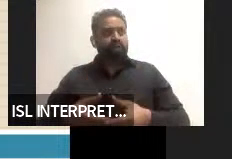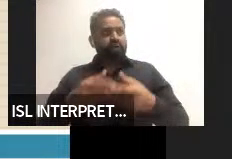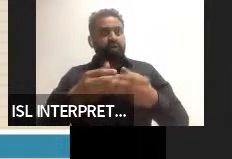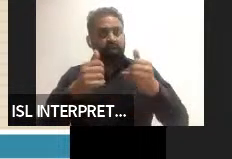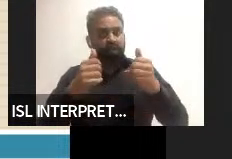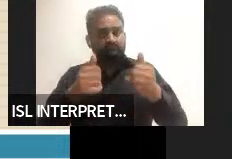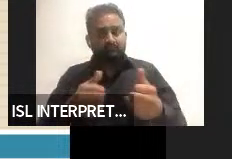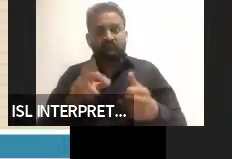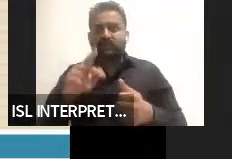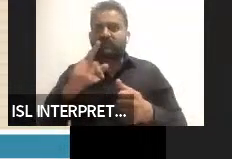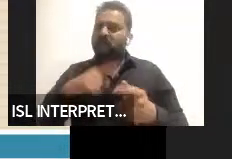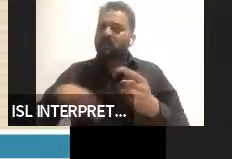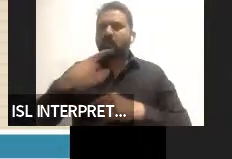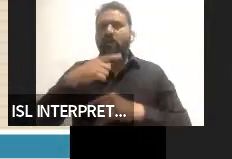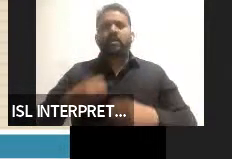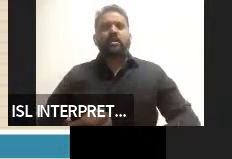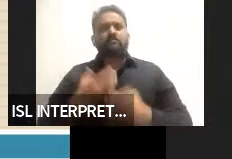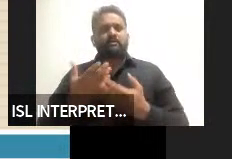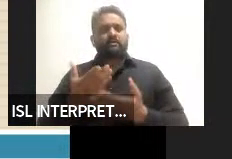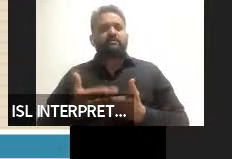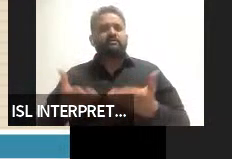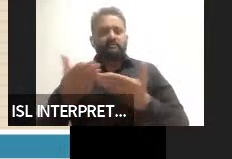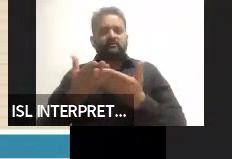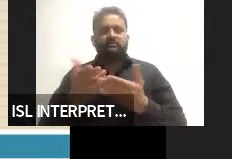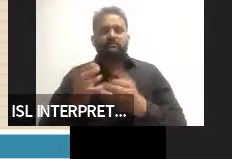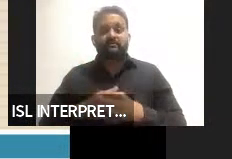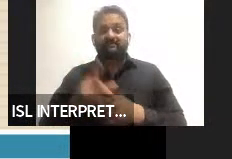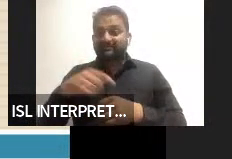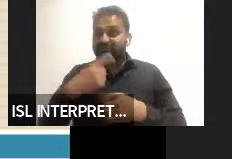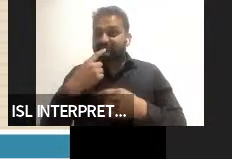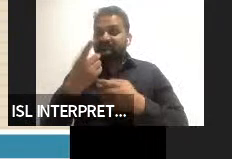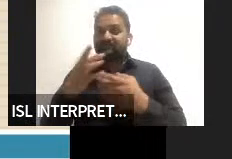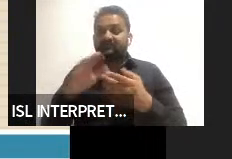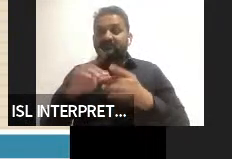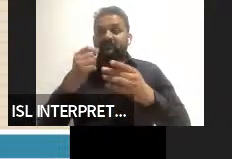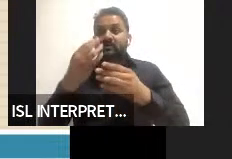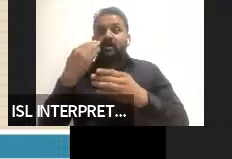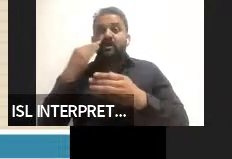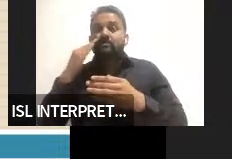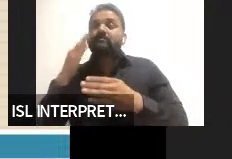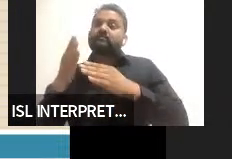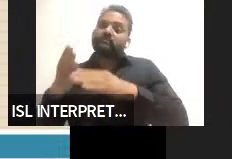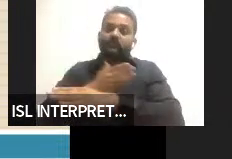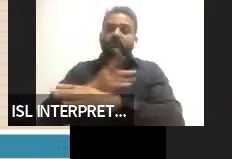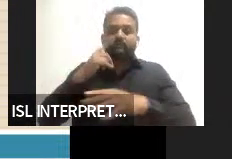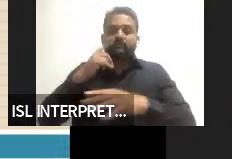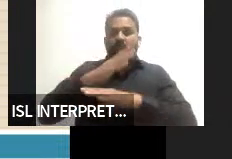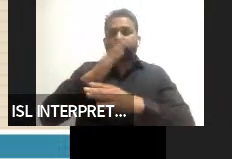be happy with your product. And that's why I say that set the deadline and then